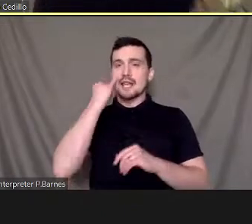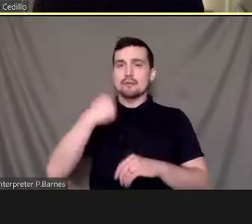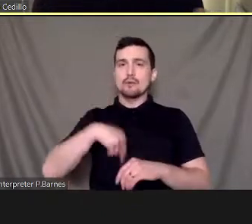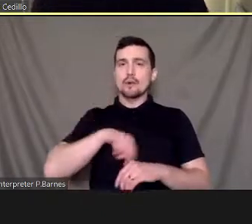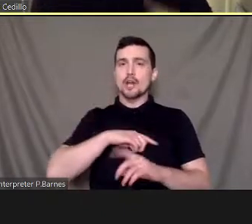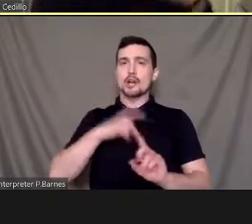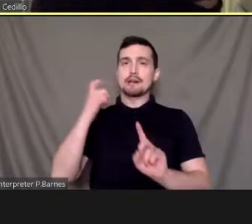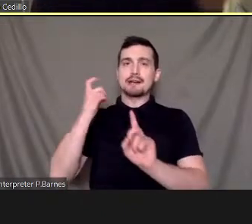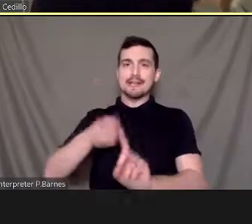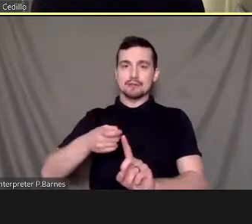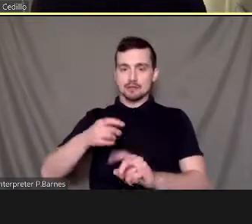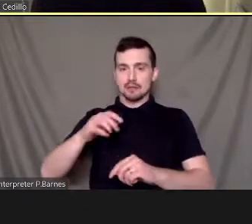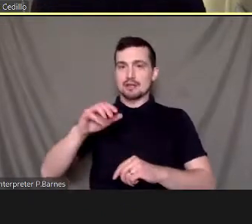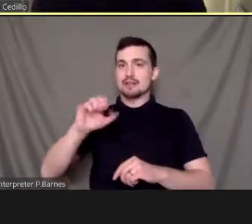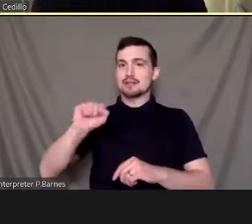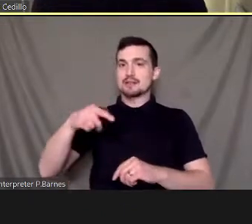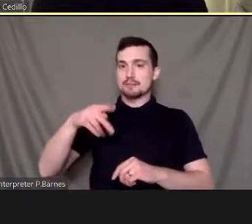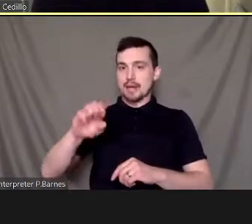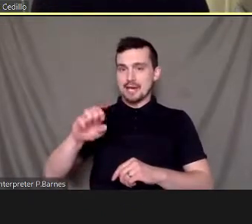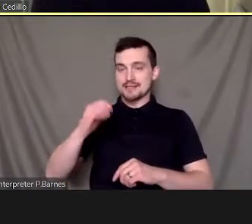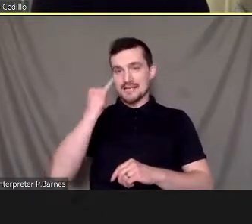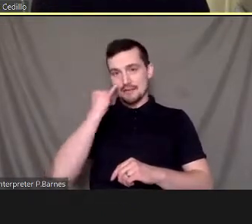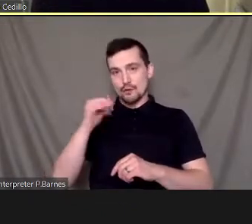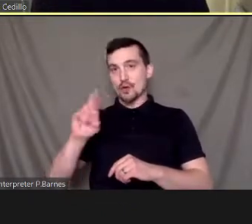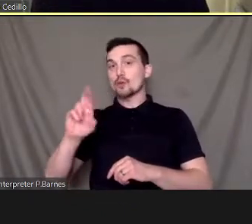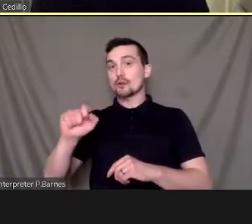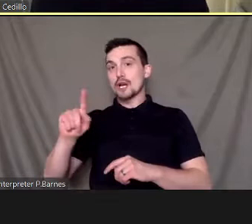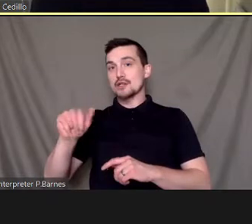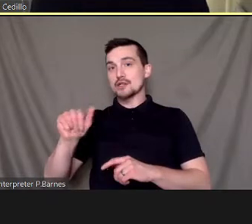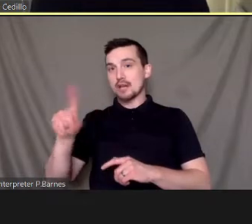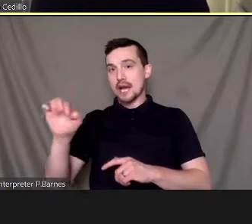a racialized person, as a disabled person,